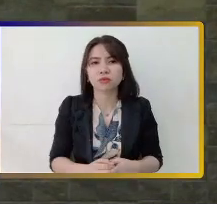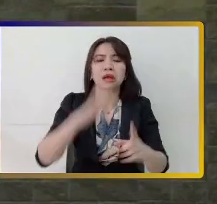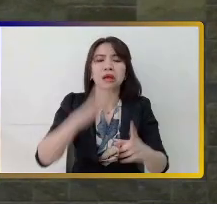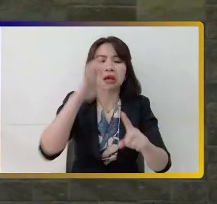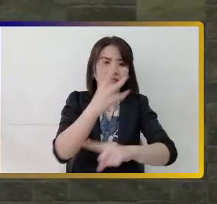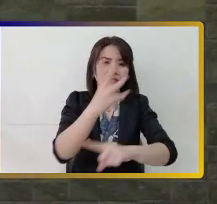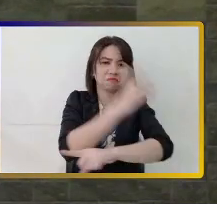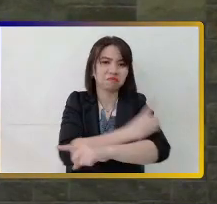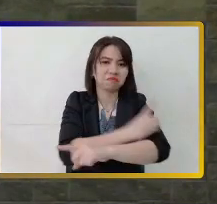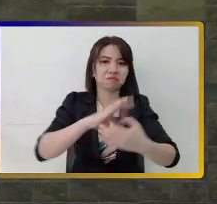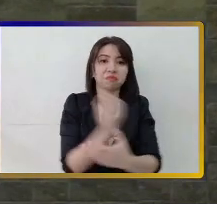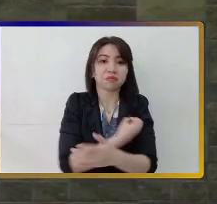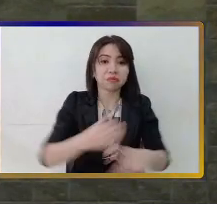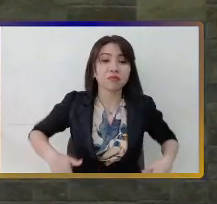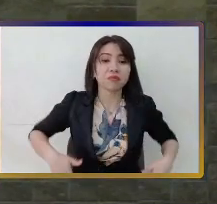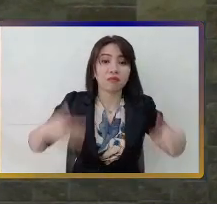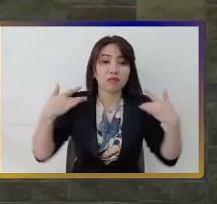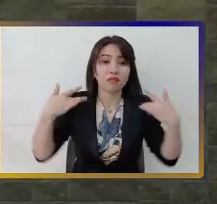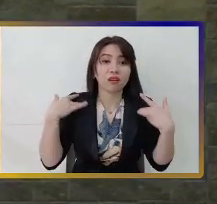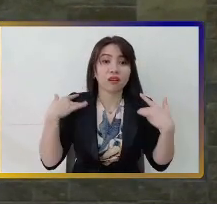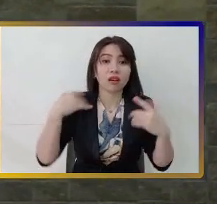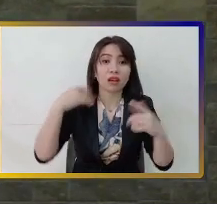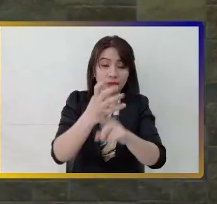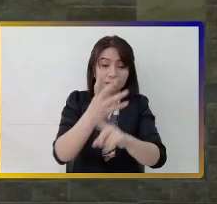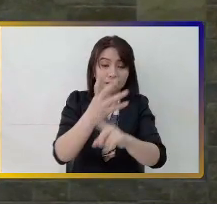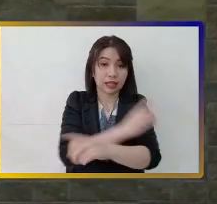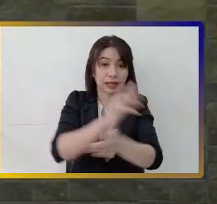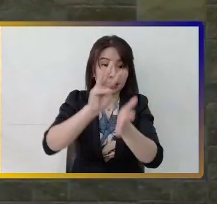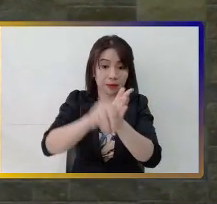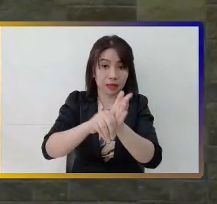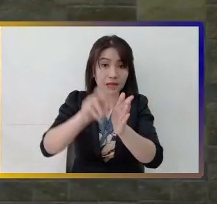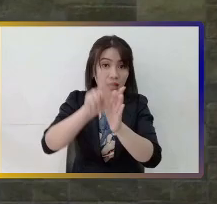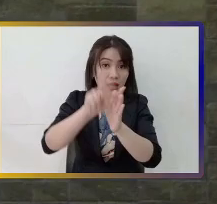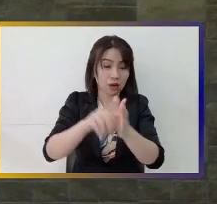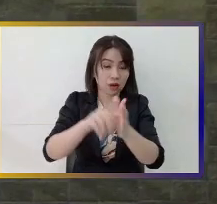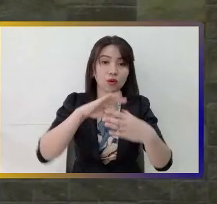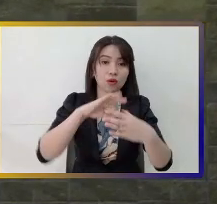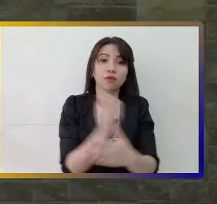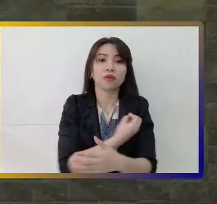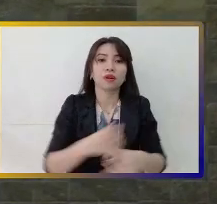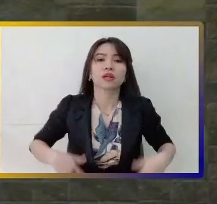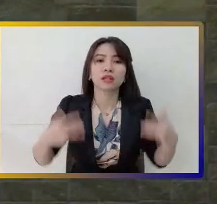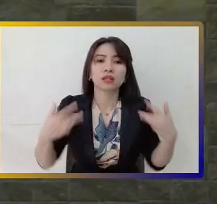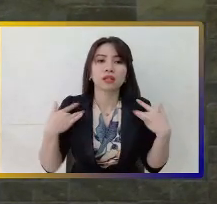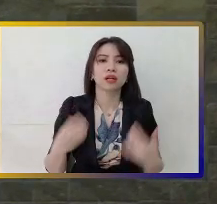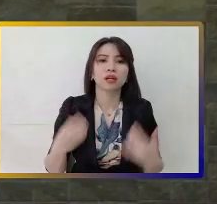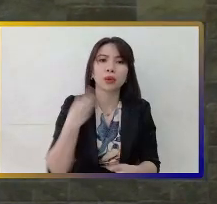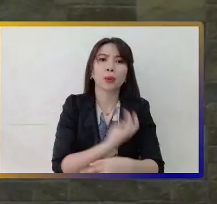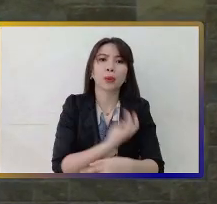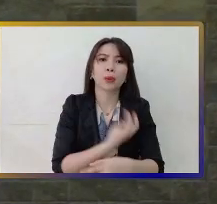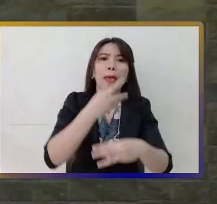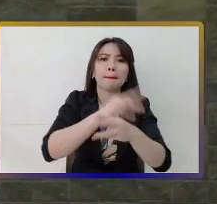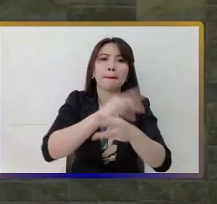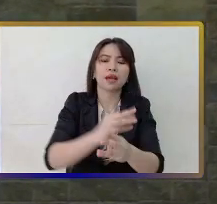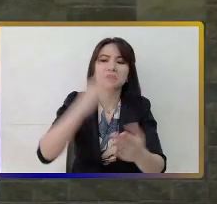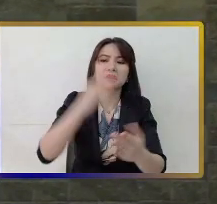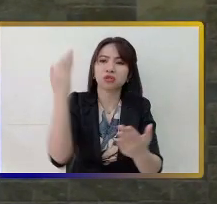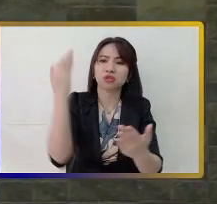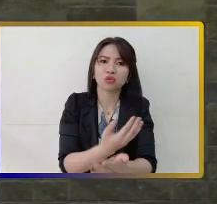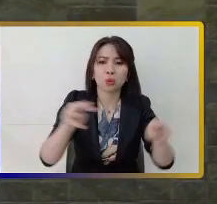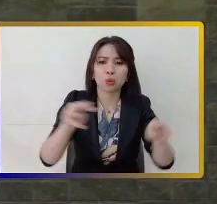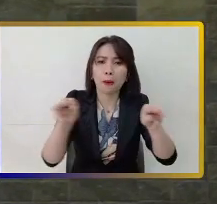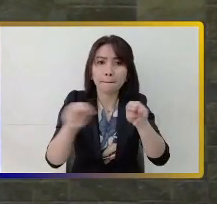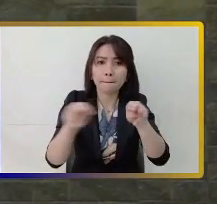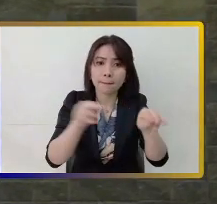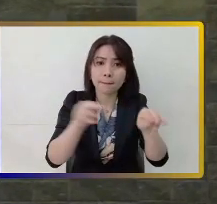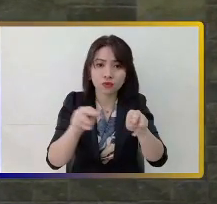araw-araw, unti-unti, gumagawa po tayo ng adjustment doon sa spirit na para ma-accommodate natin